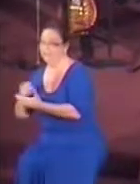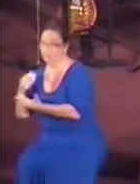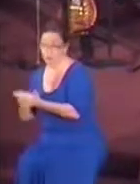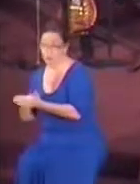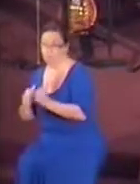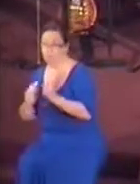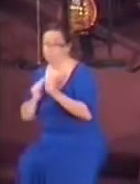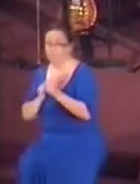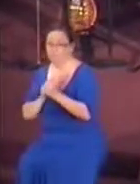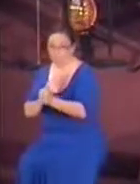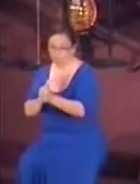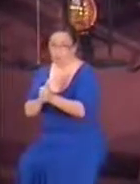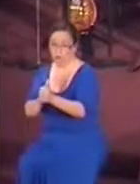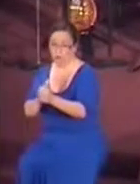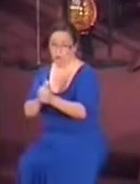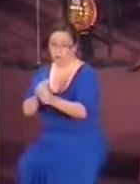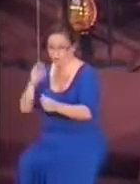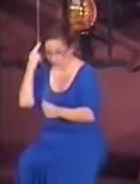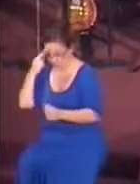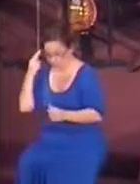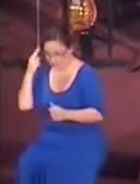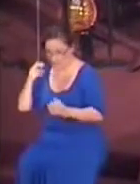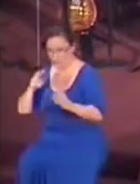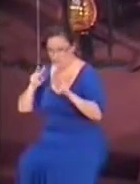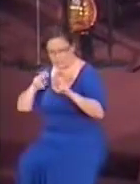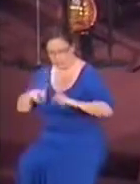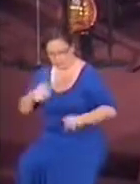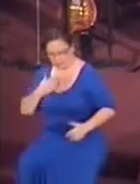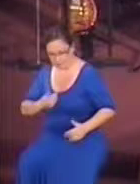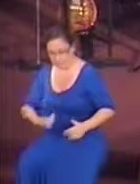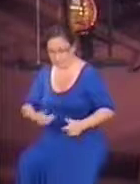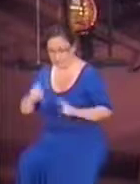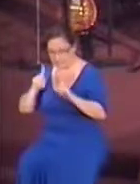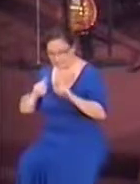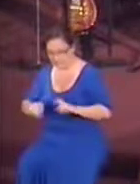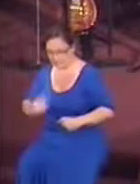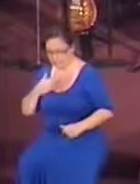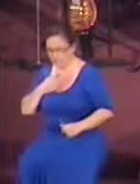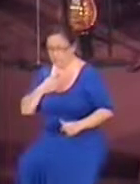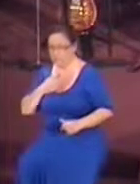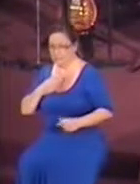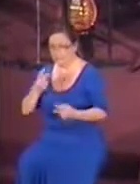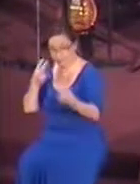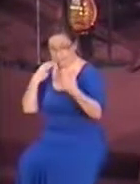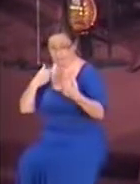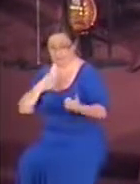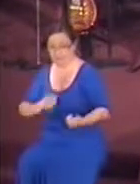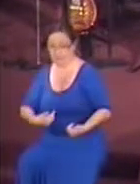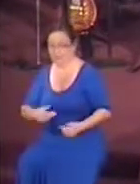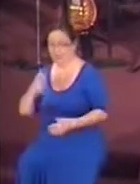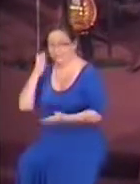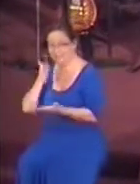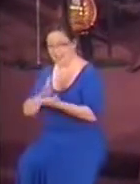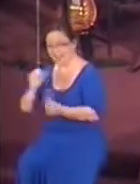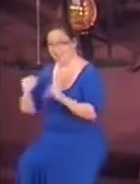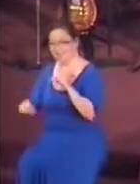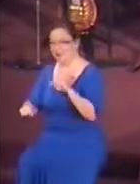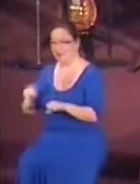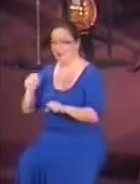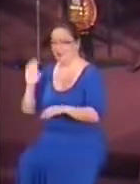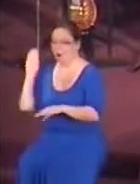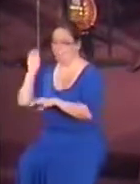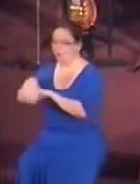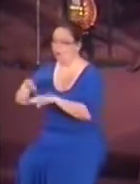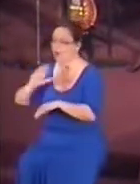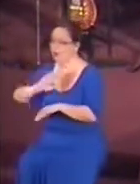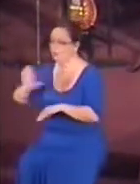Follow your reason, Thomas. Examine me. Test me. See me. And stop doubting. Overcome